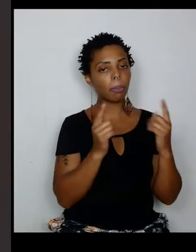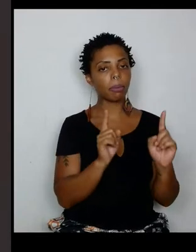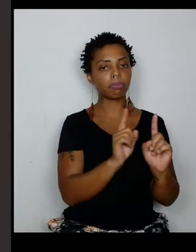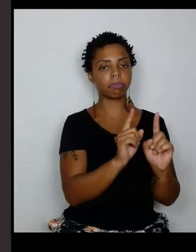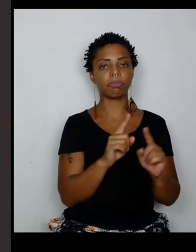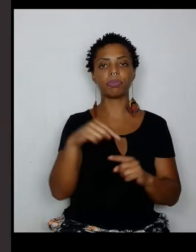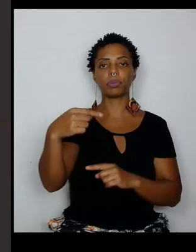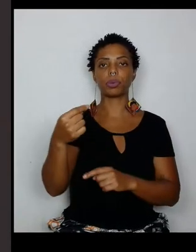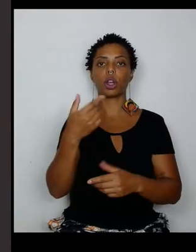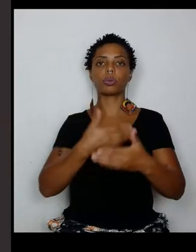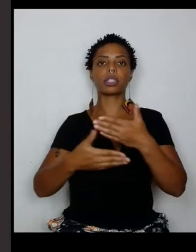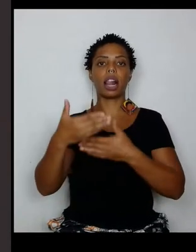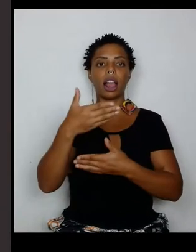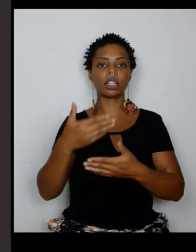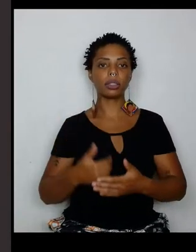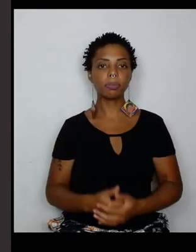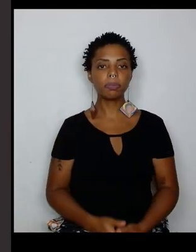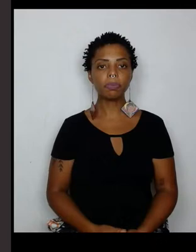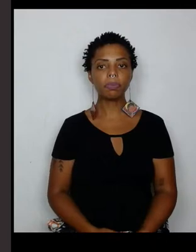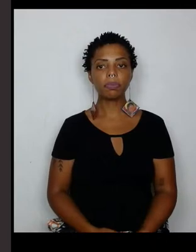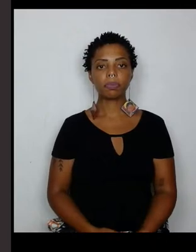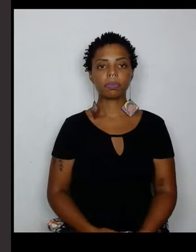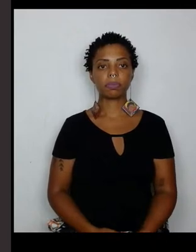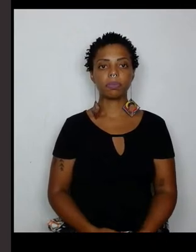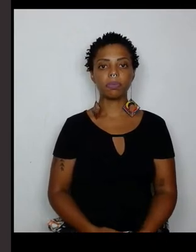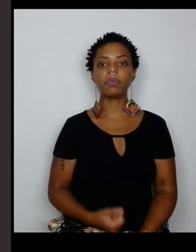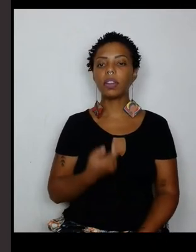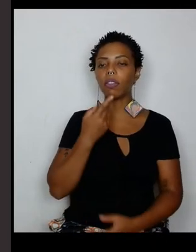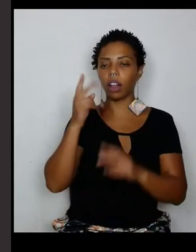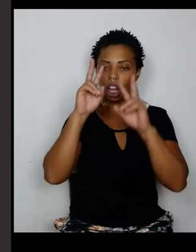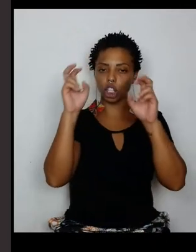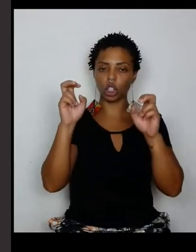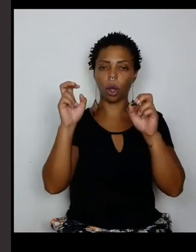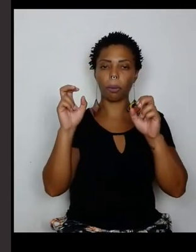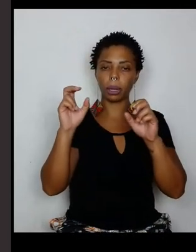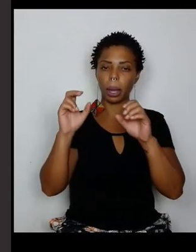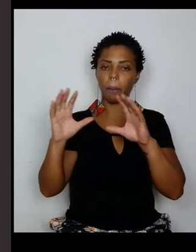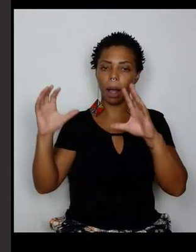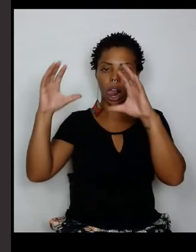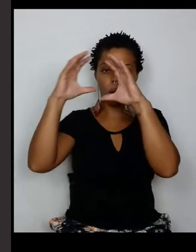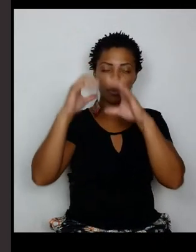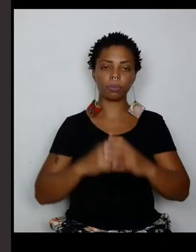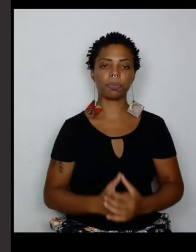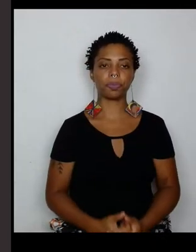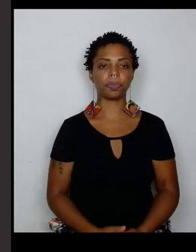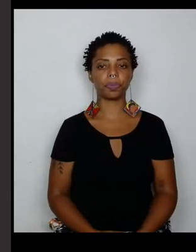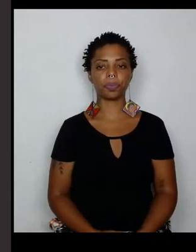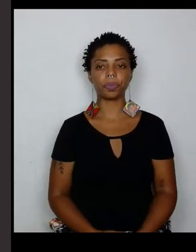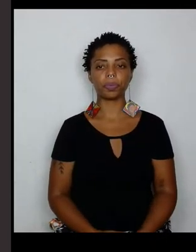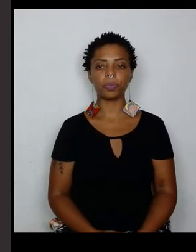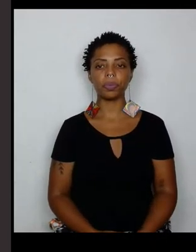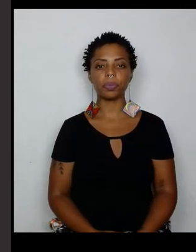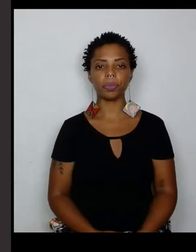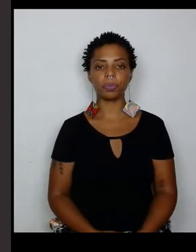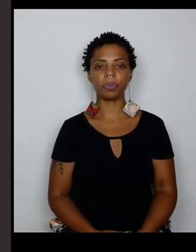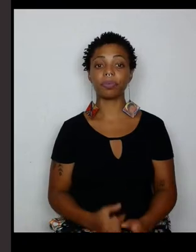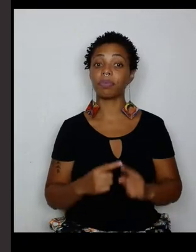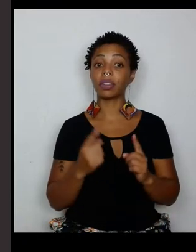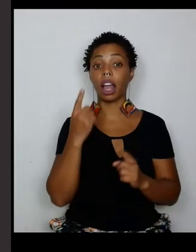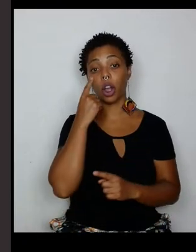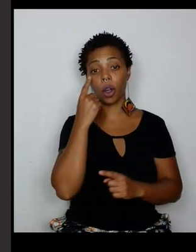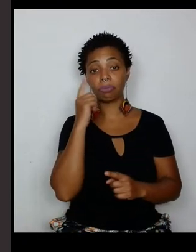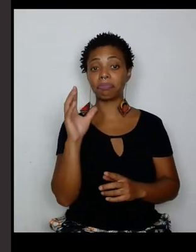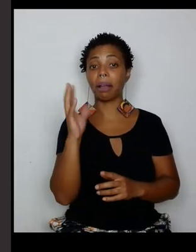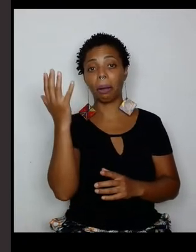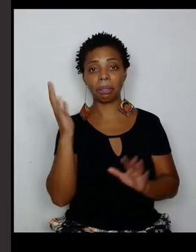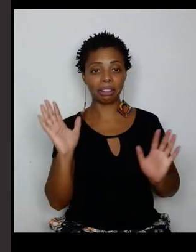i mentioned speech balloons behind that those two conversing figures and by odd coincidence or not the first speech balloons appeared